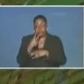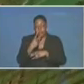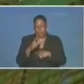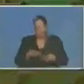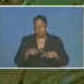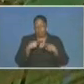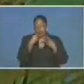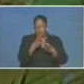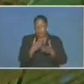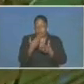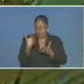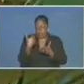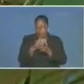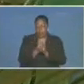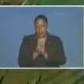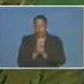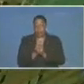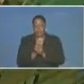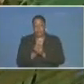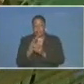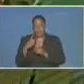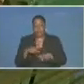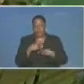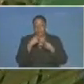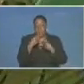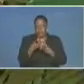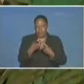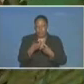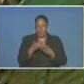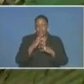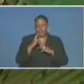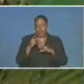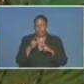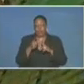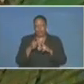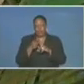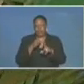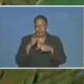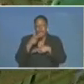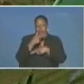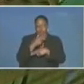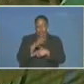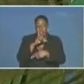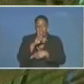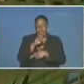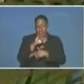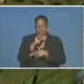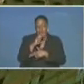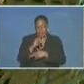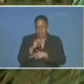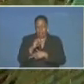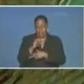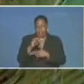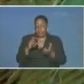donated. And they were donated in response to Hurricane Dorian, which really wiped out the